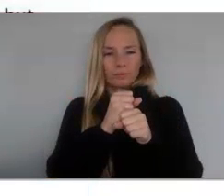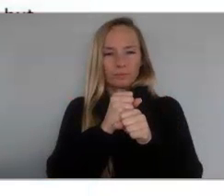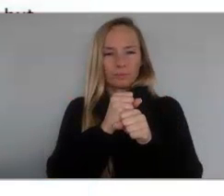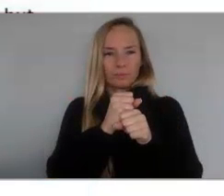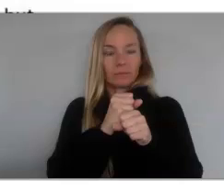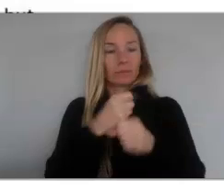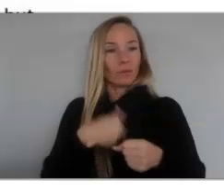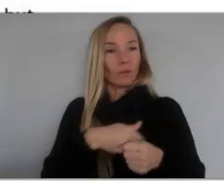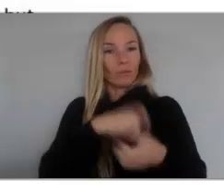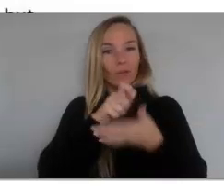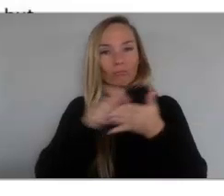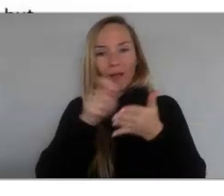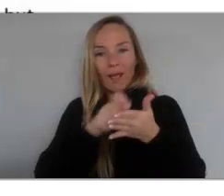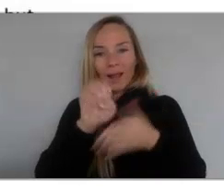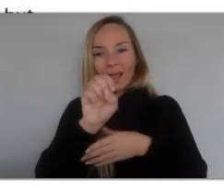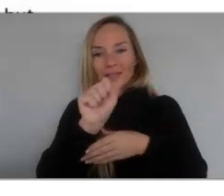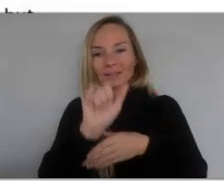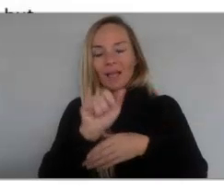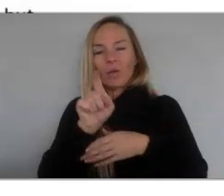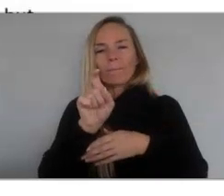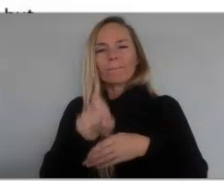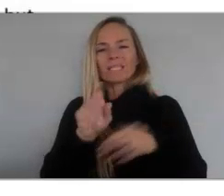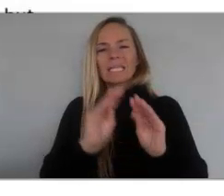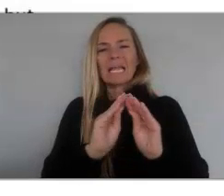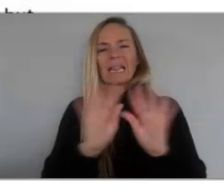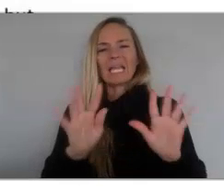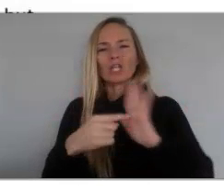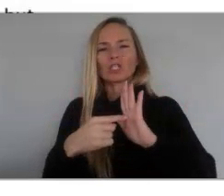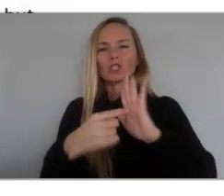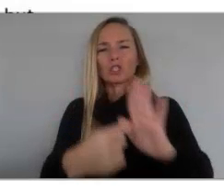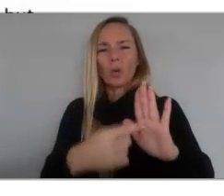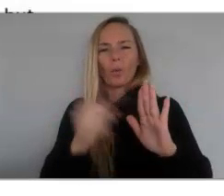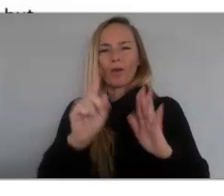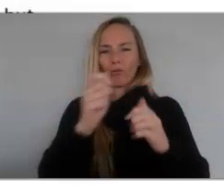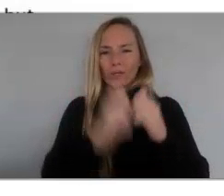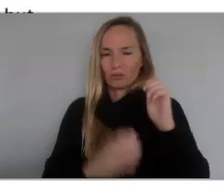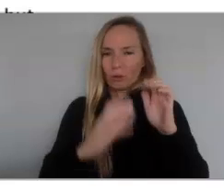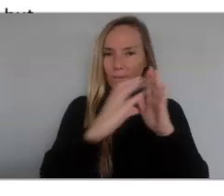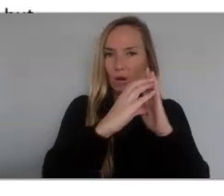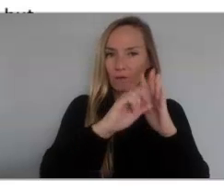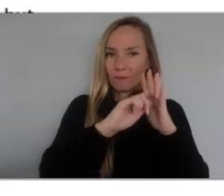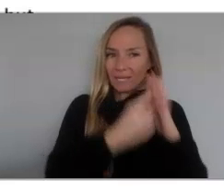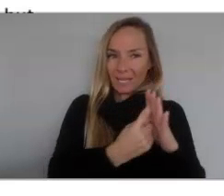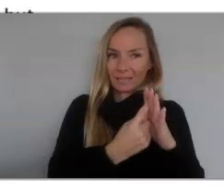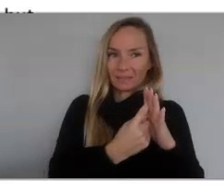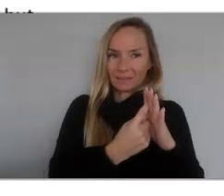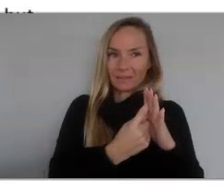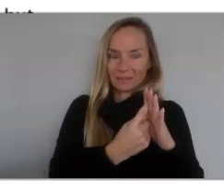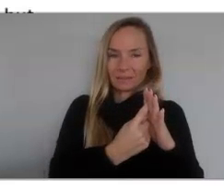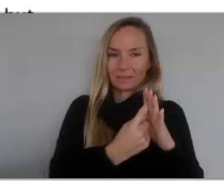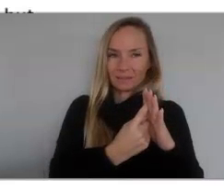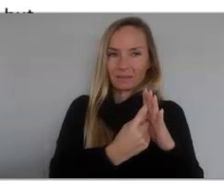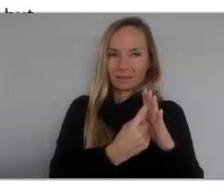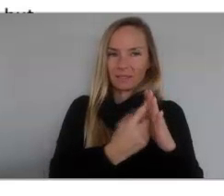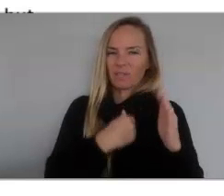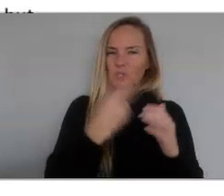When we write an essay, we need to be sure to clearly show where each paragraph begins. There are 2 ways to do this.